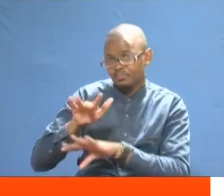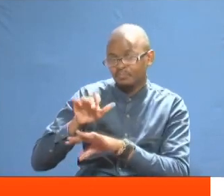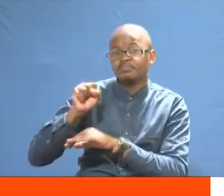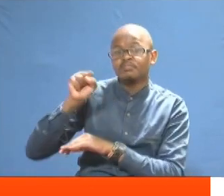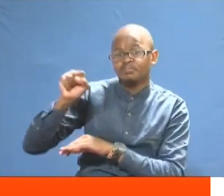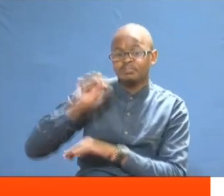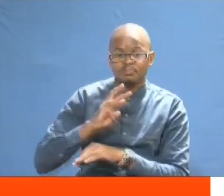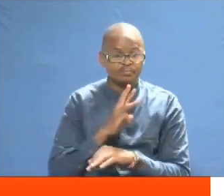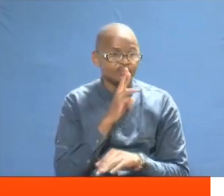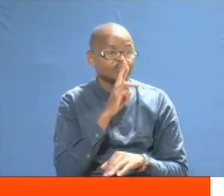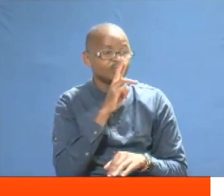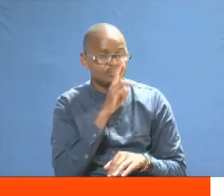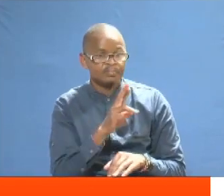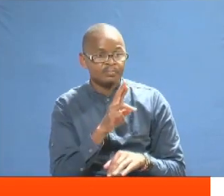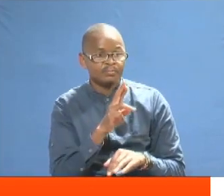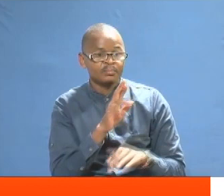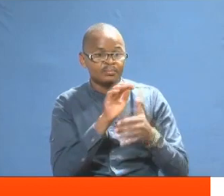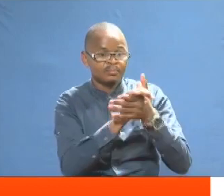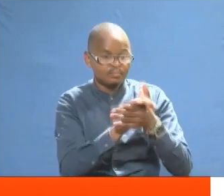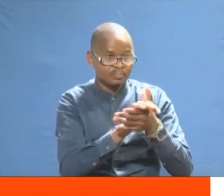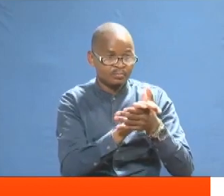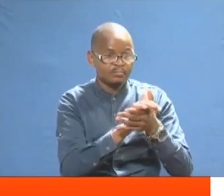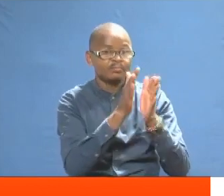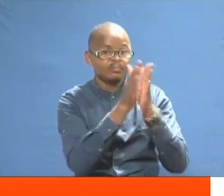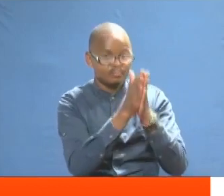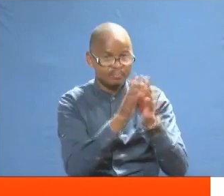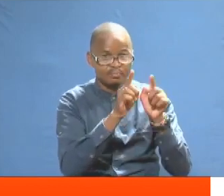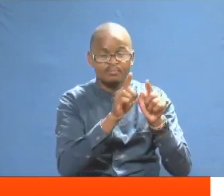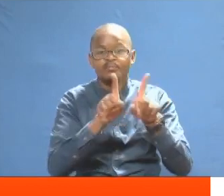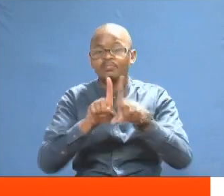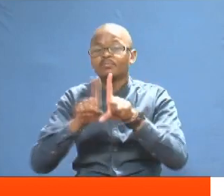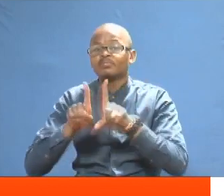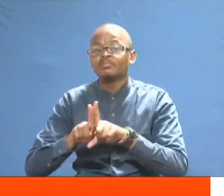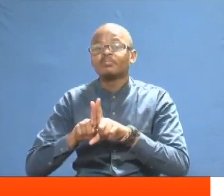doing. We are just greeting and saying jambo, and also